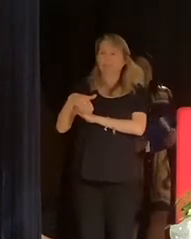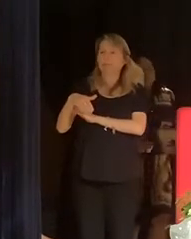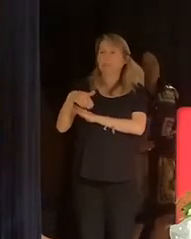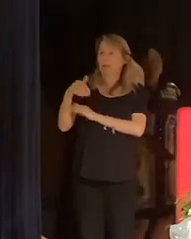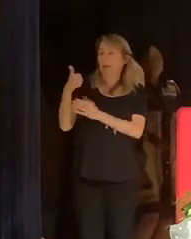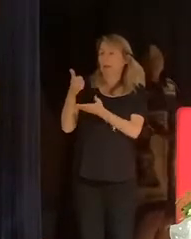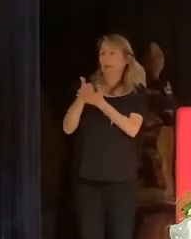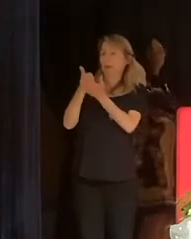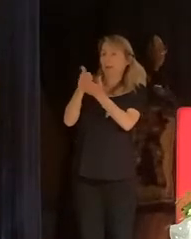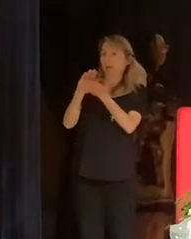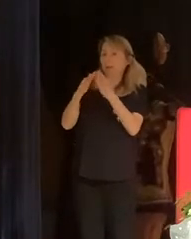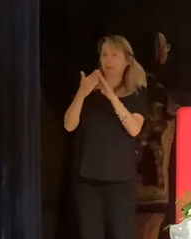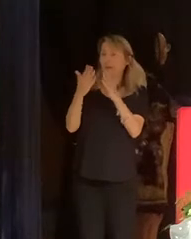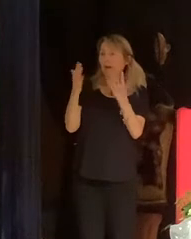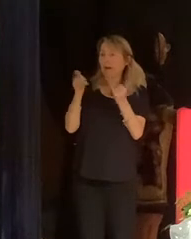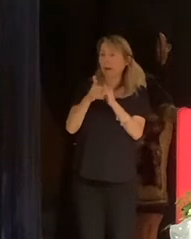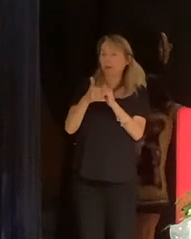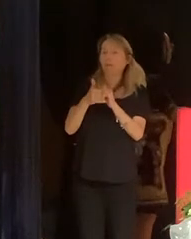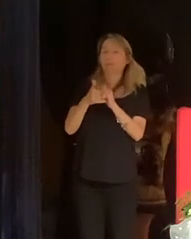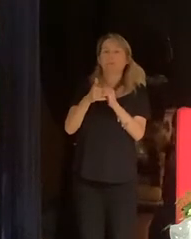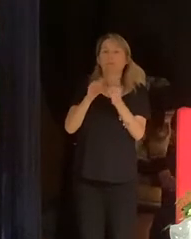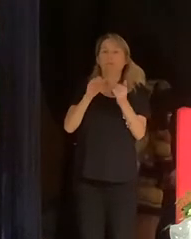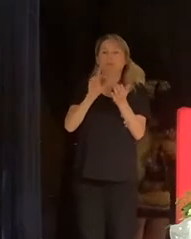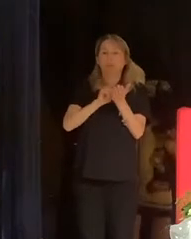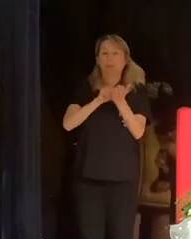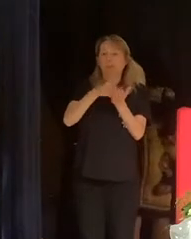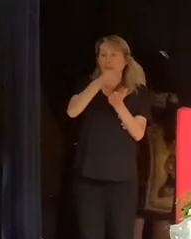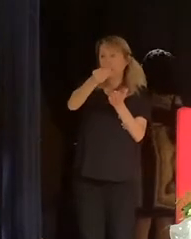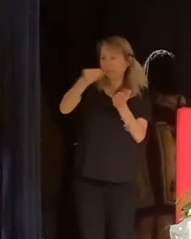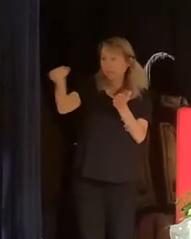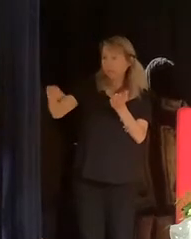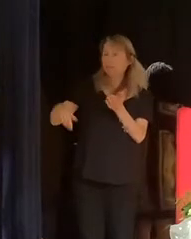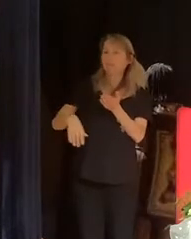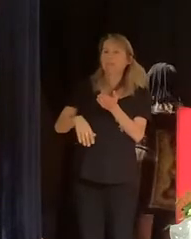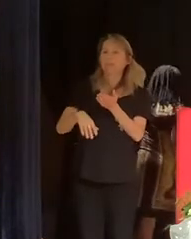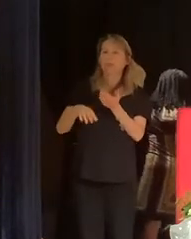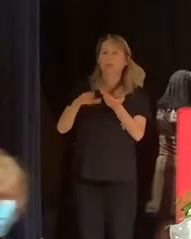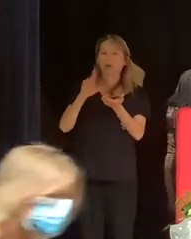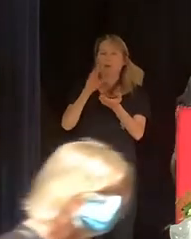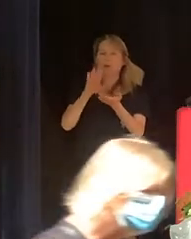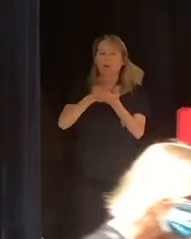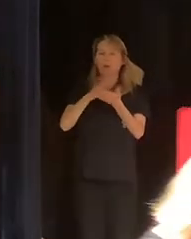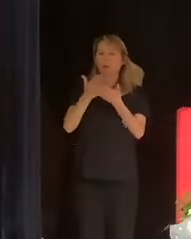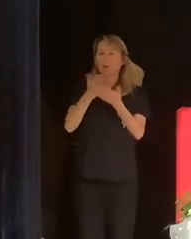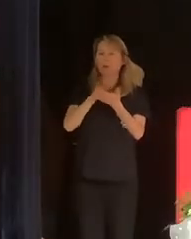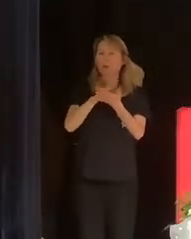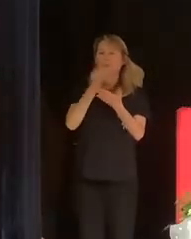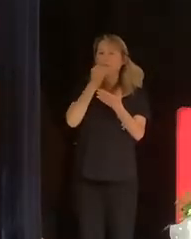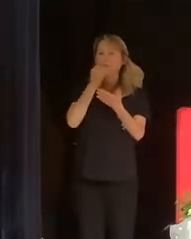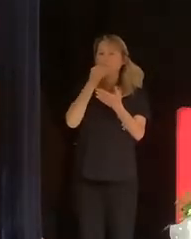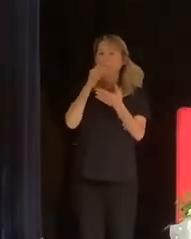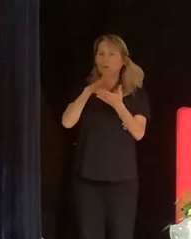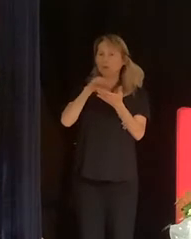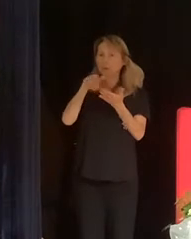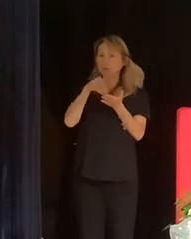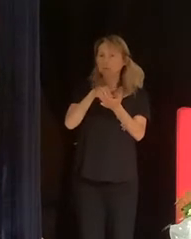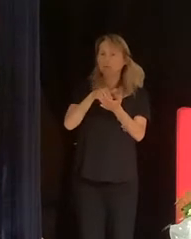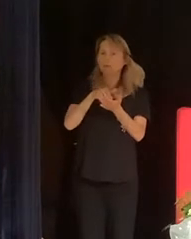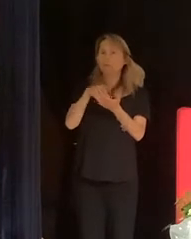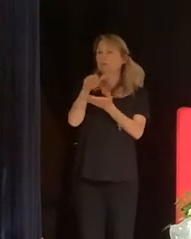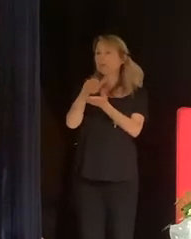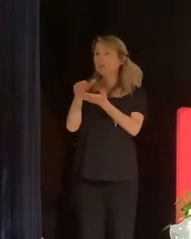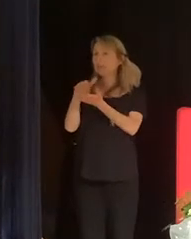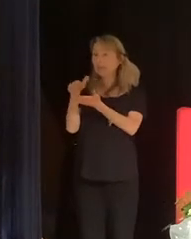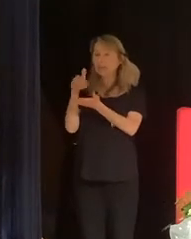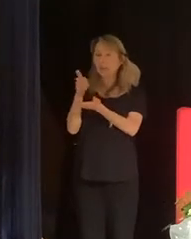the community by delivering newspapers. He's helped cook many meals in the learning center. He's helped with recycling around the school, waters plants